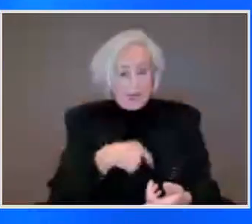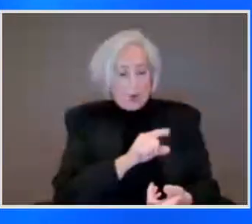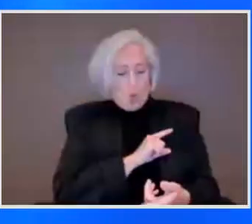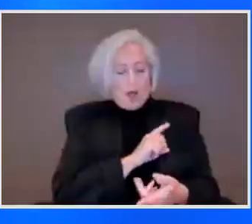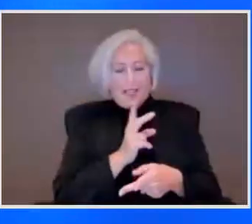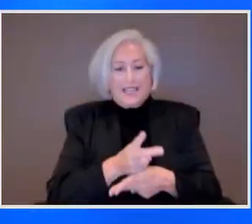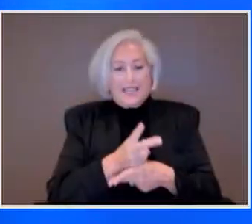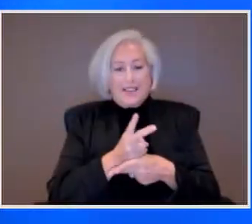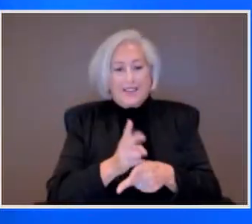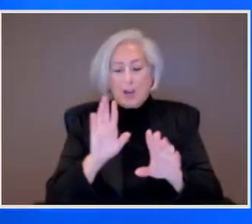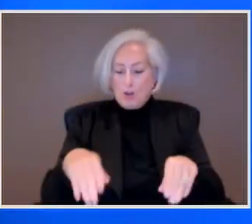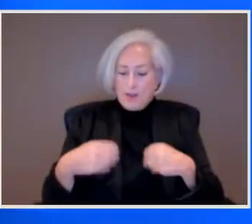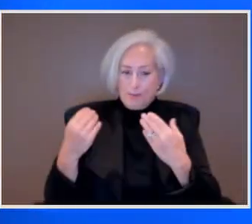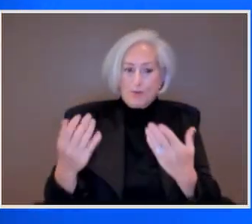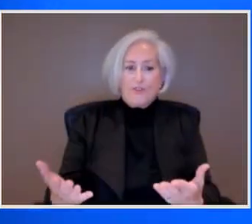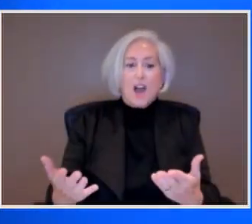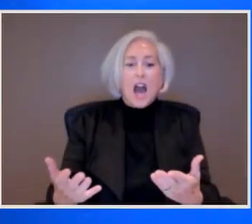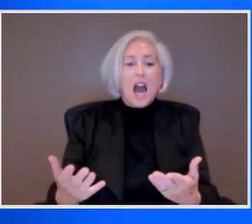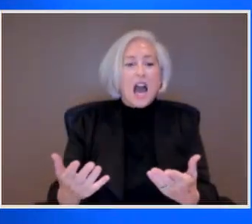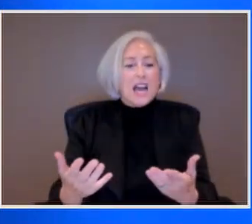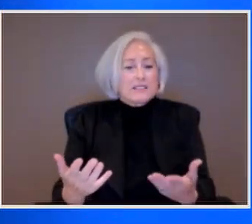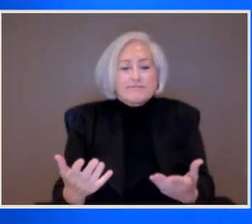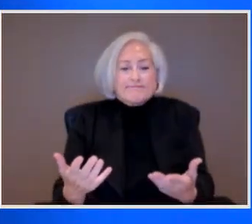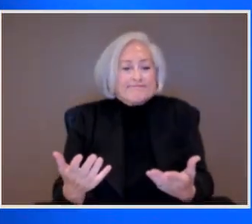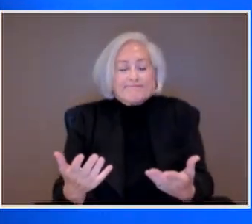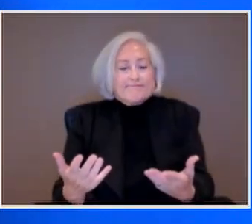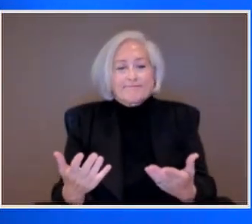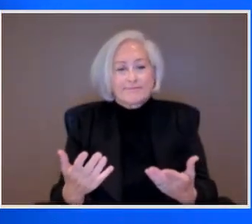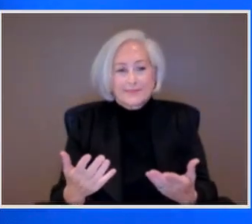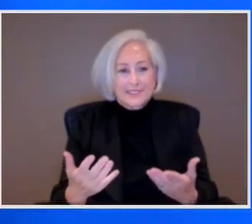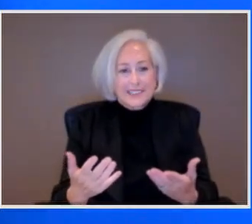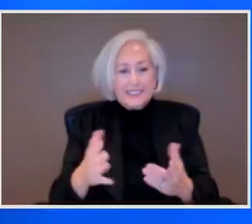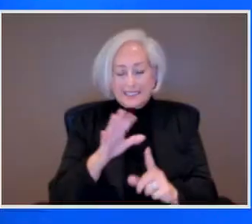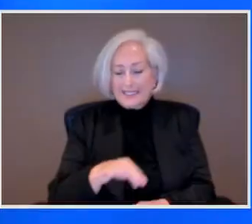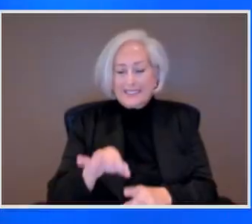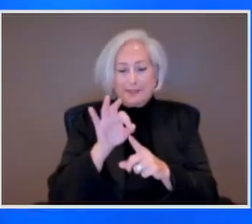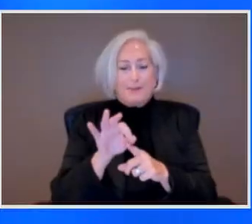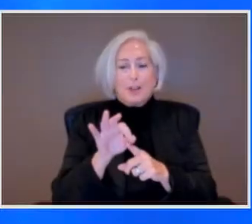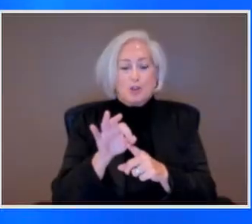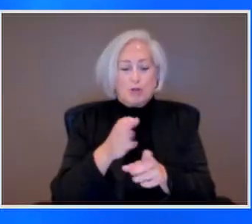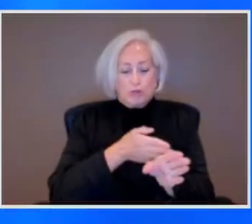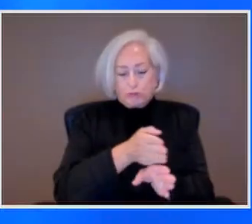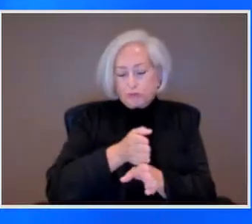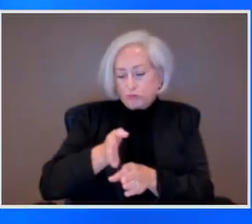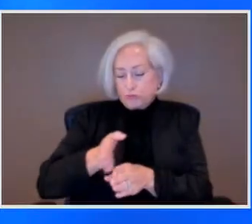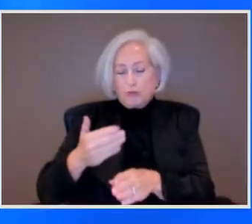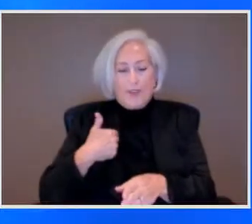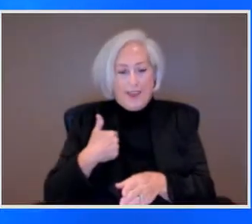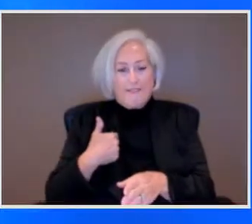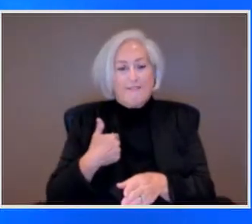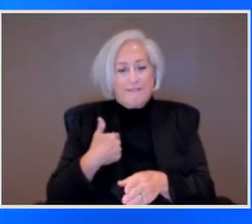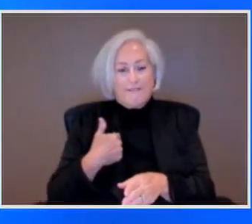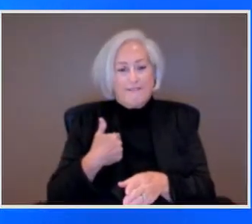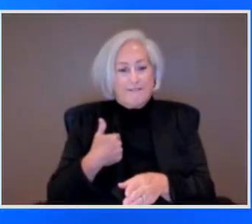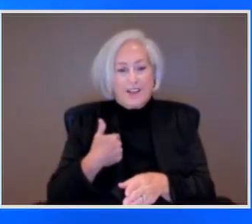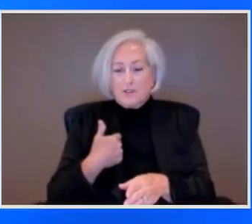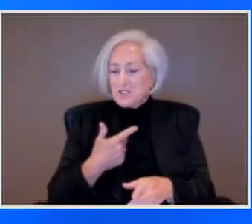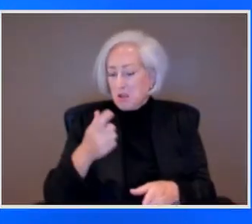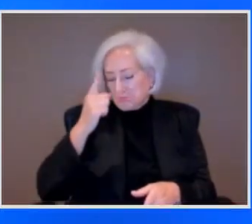give, and just the specialties that everybody does down there, and it was a no-brainer. I